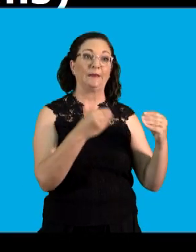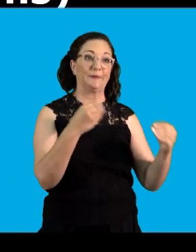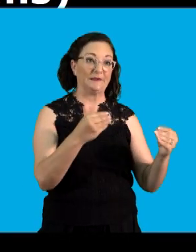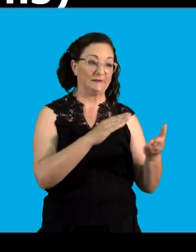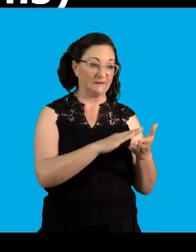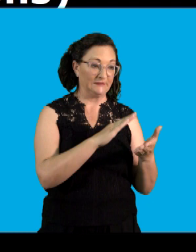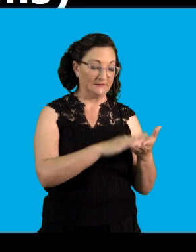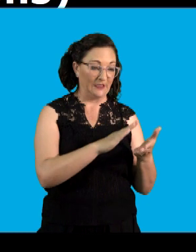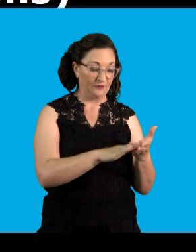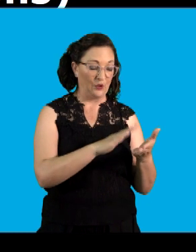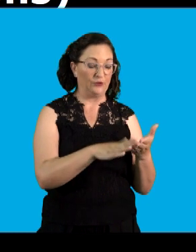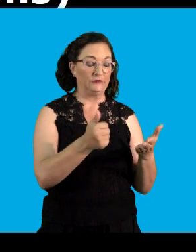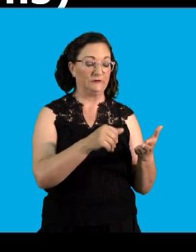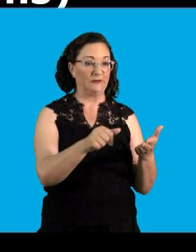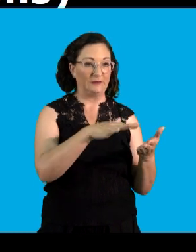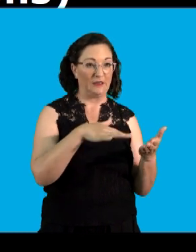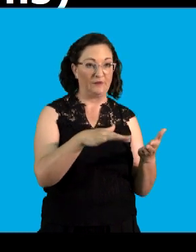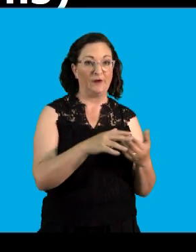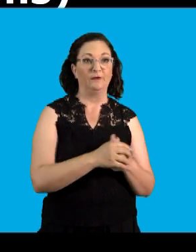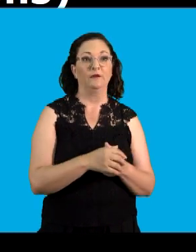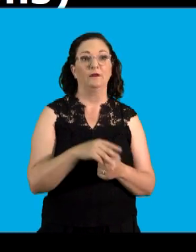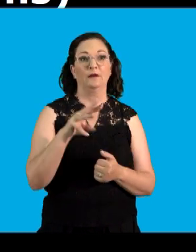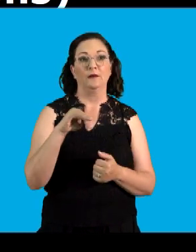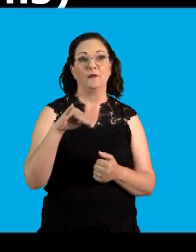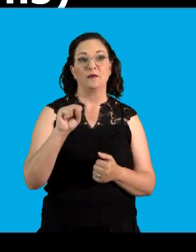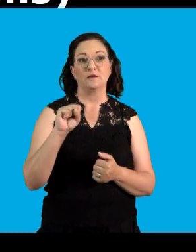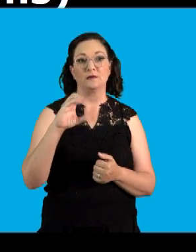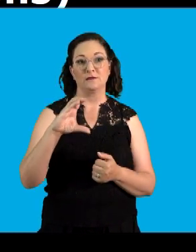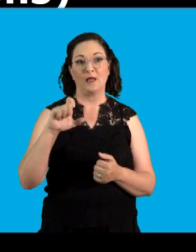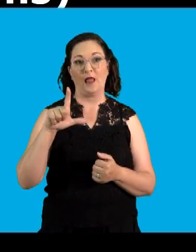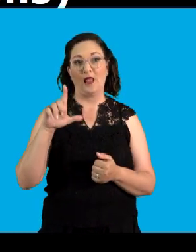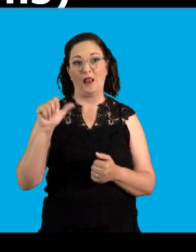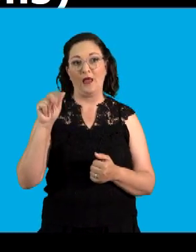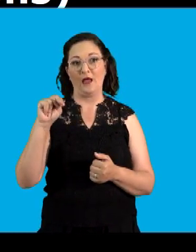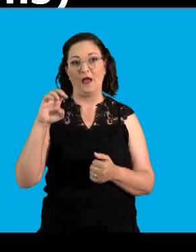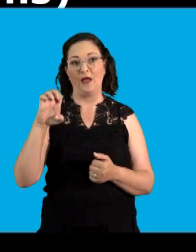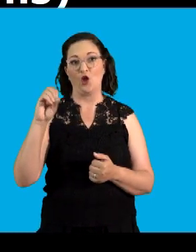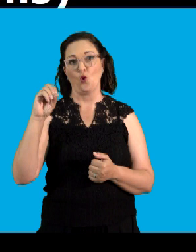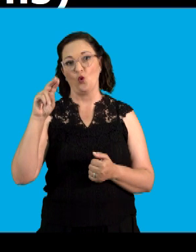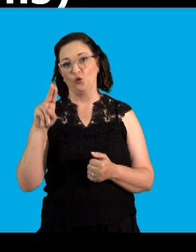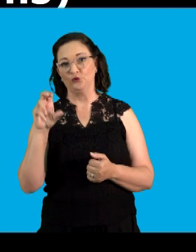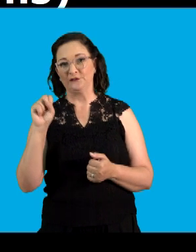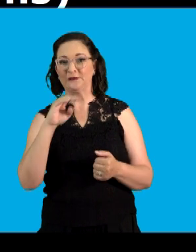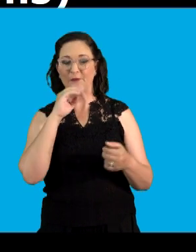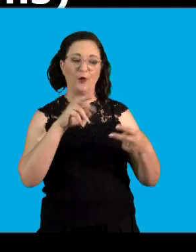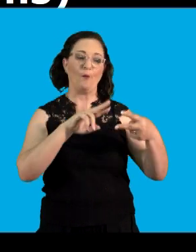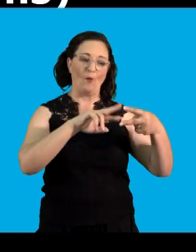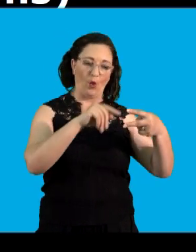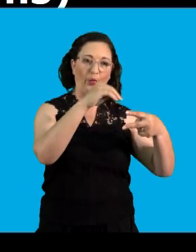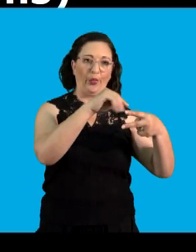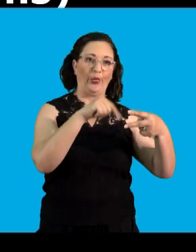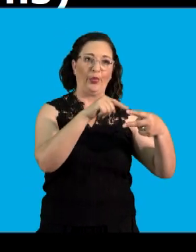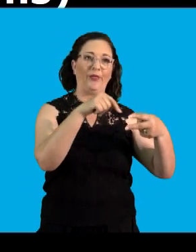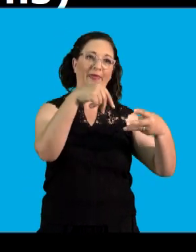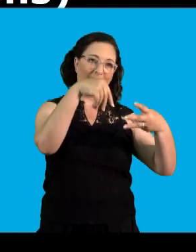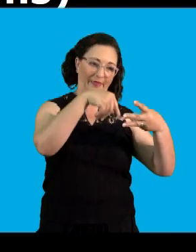business environment, and the miscellaneous topics. I'll explain to you with miscellaneous. Miscellaneous consists of both business operations